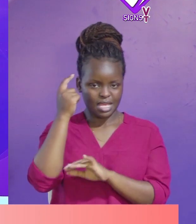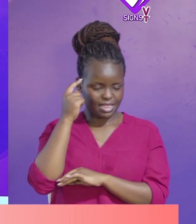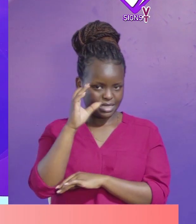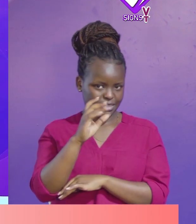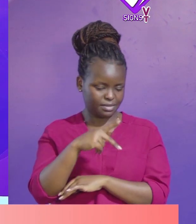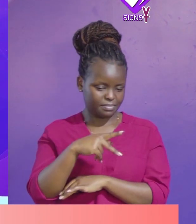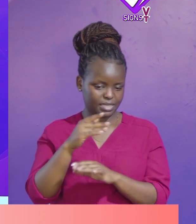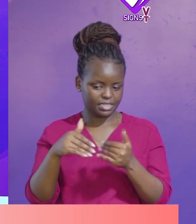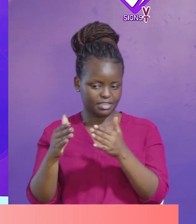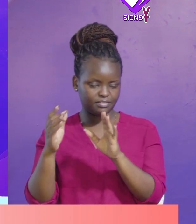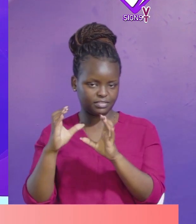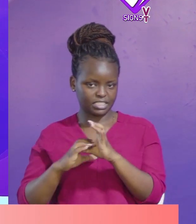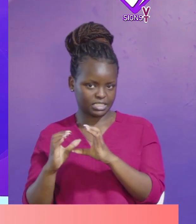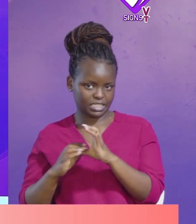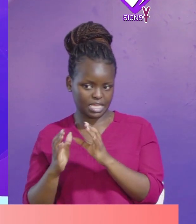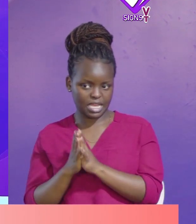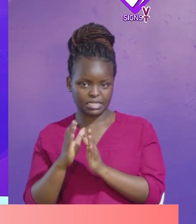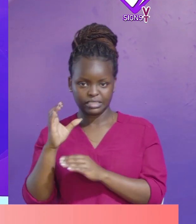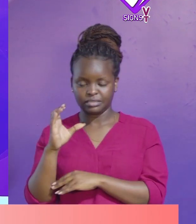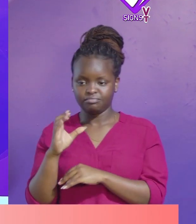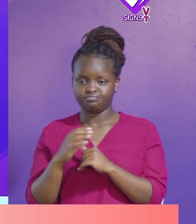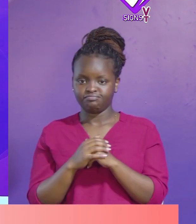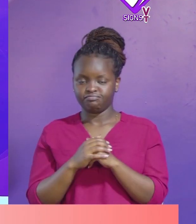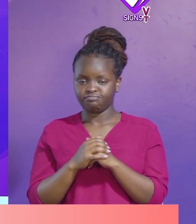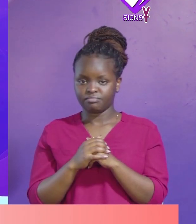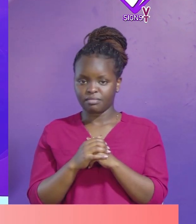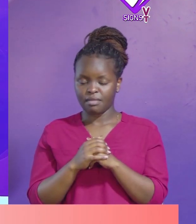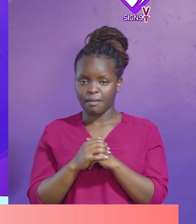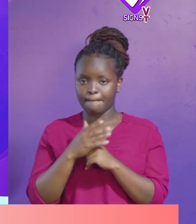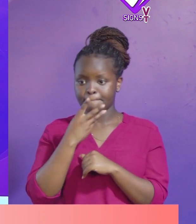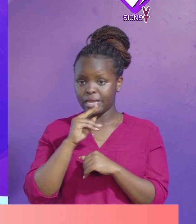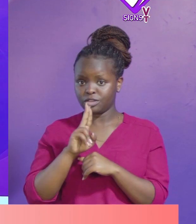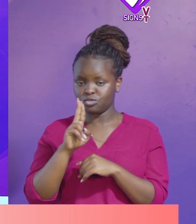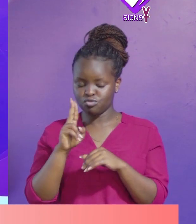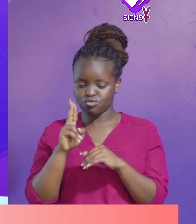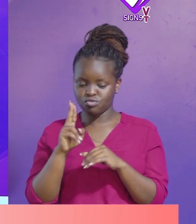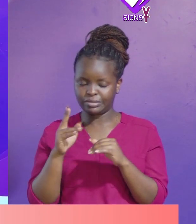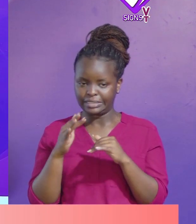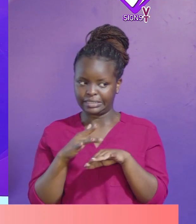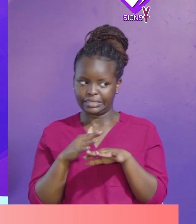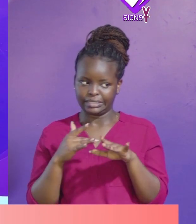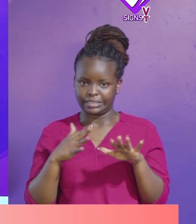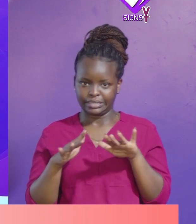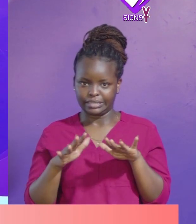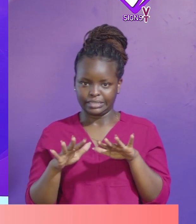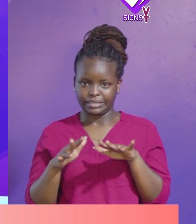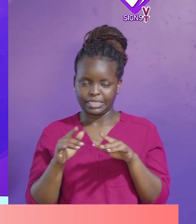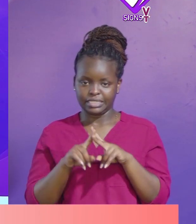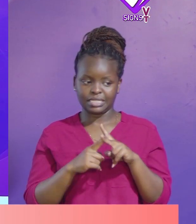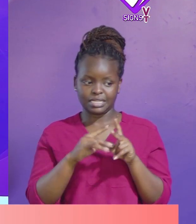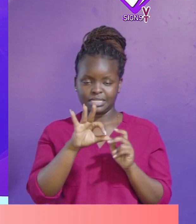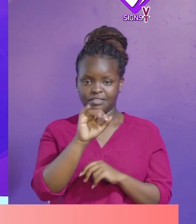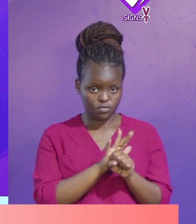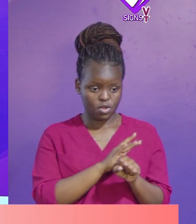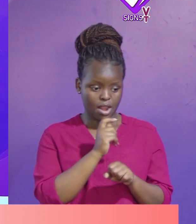and Manchester United goosebumps, because their performance this season is started in the FA when they won against